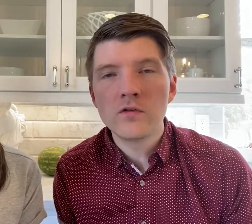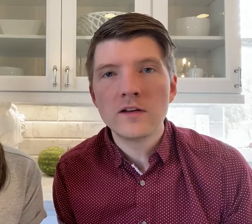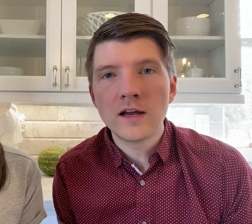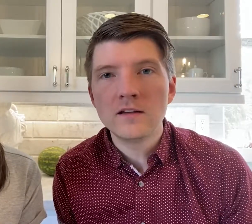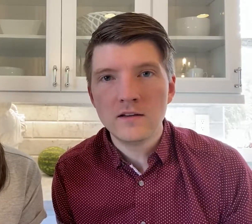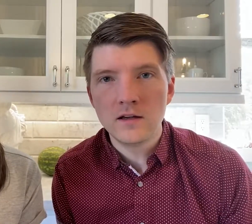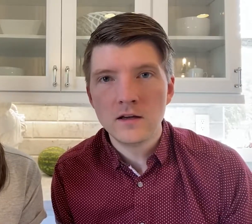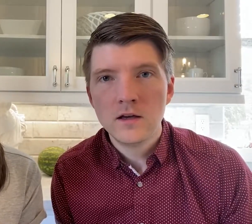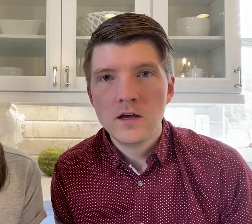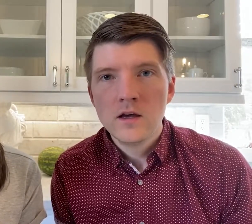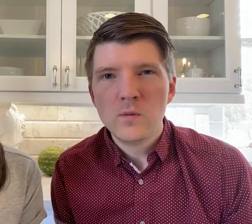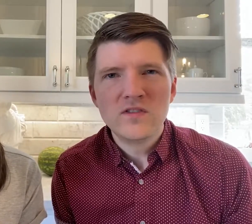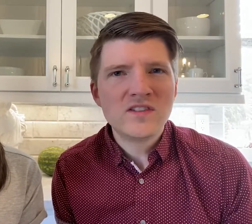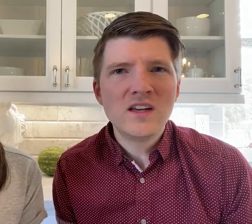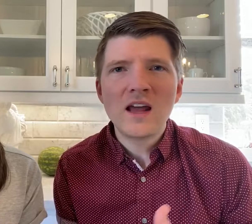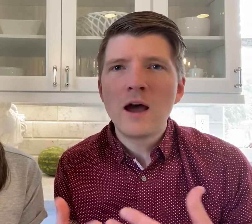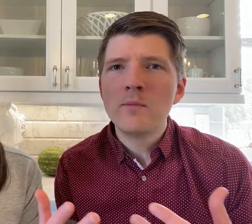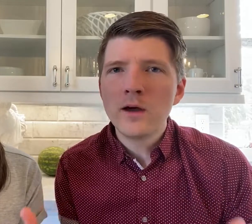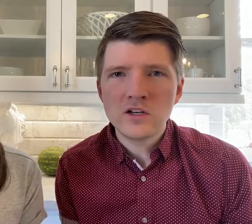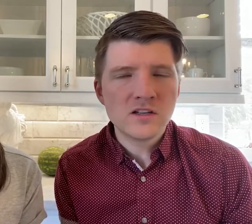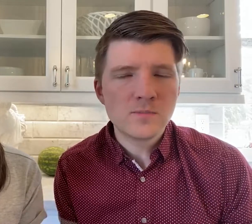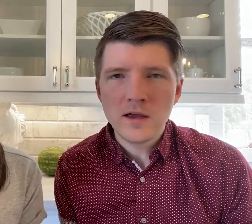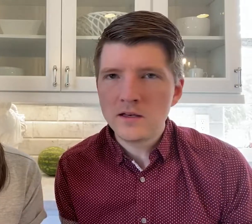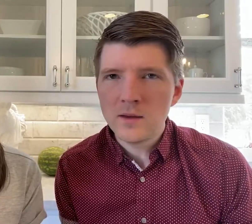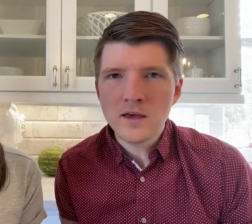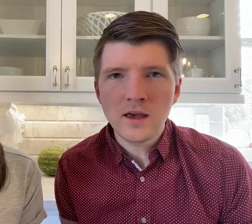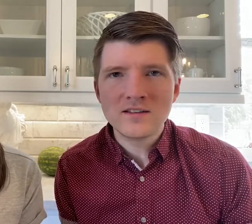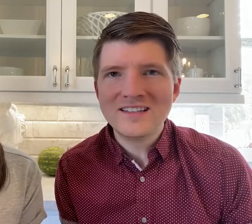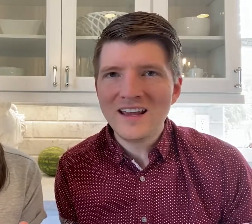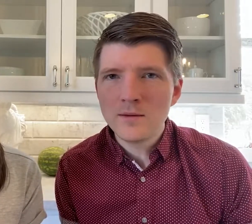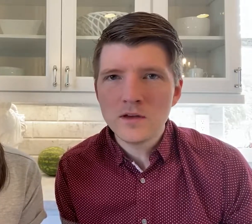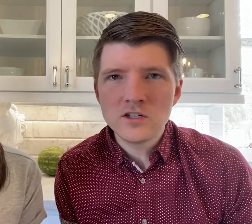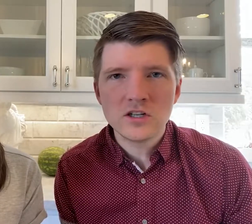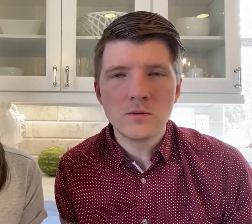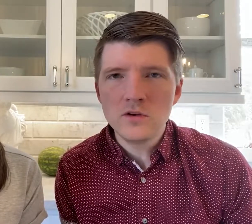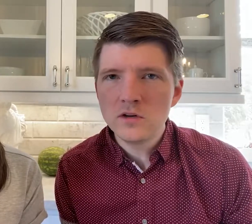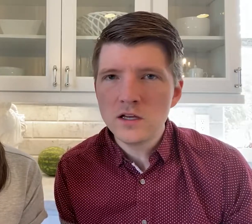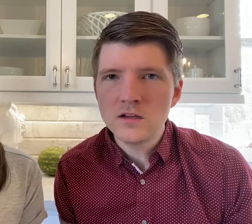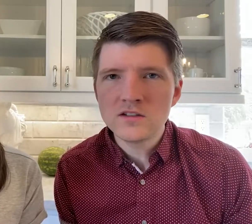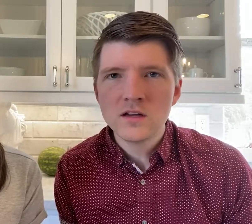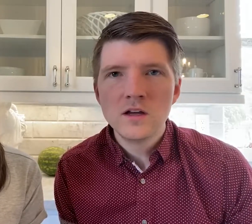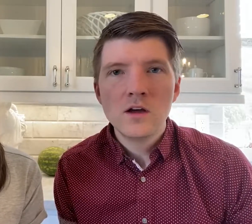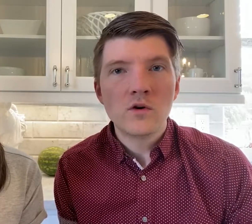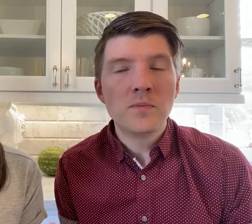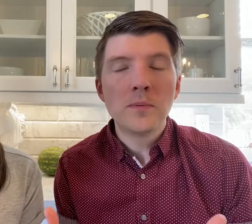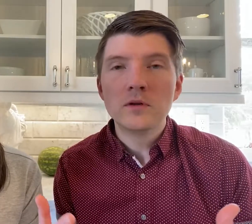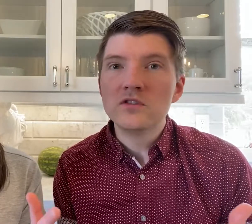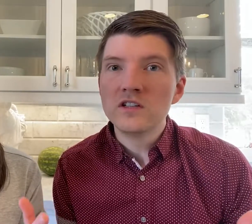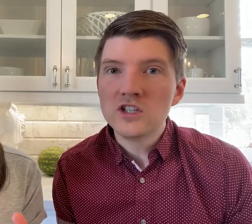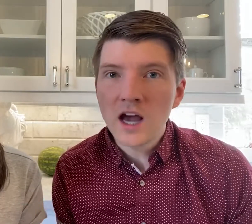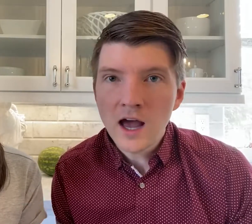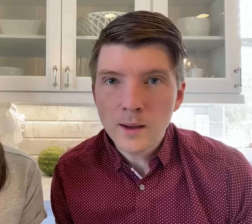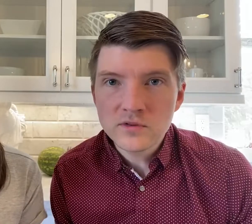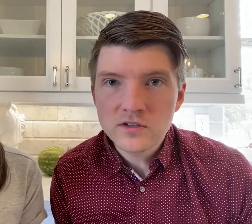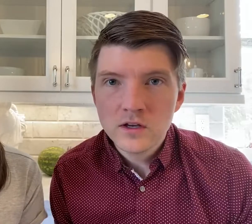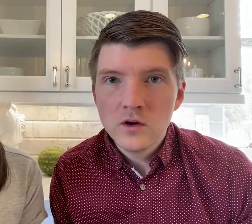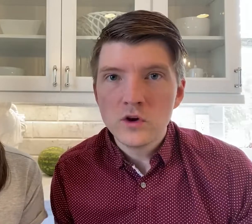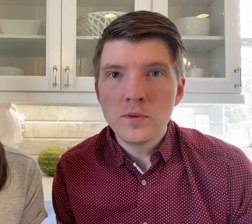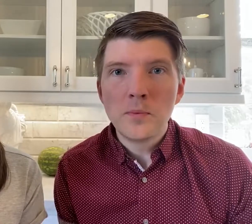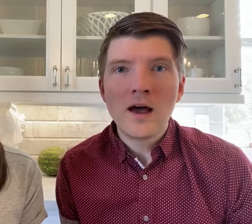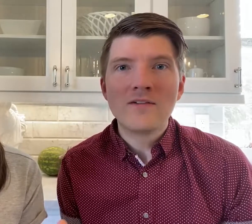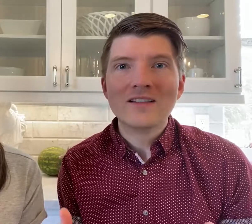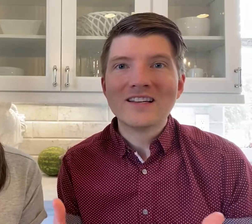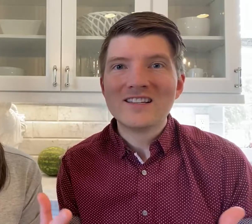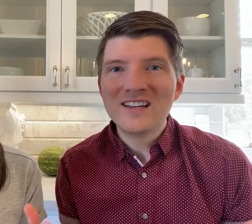of COVID-19. We've seen how much this pandemic has damaged communities, with people losing jobs,